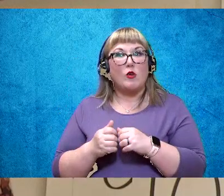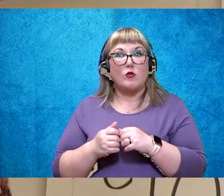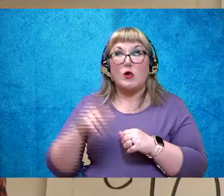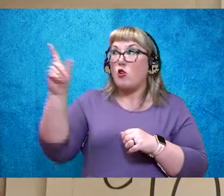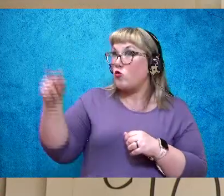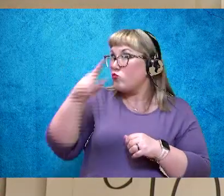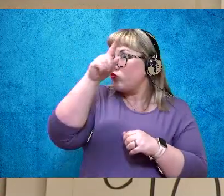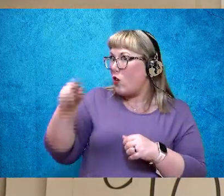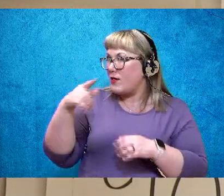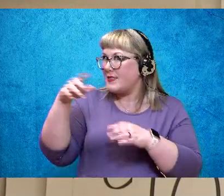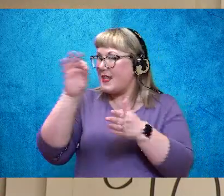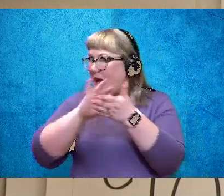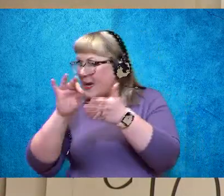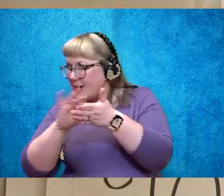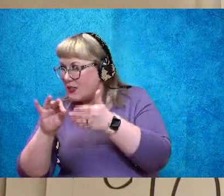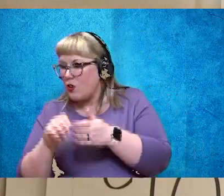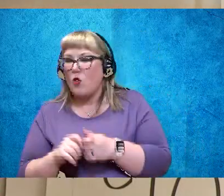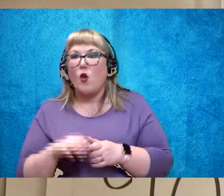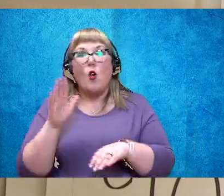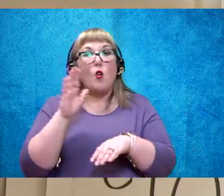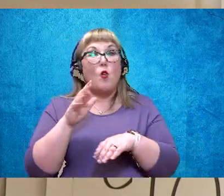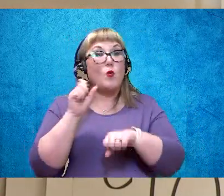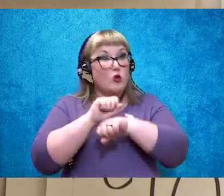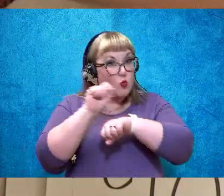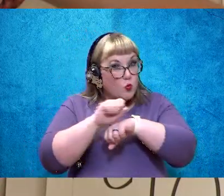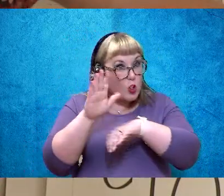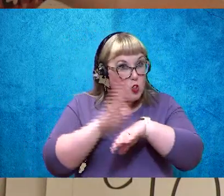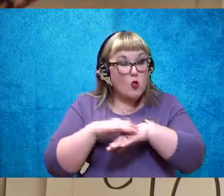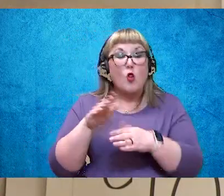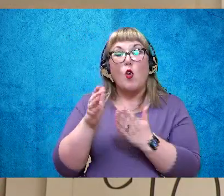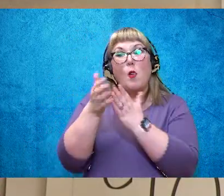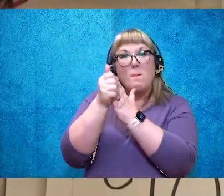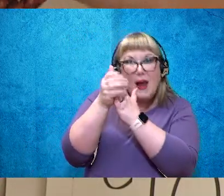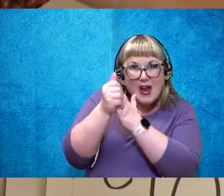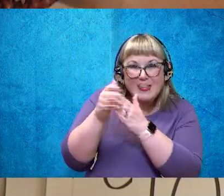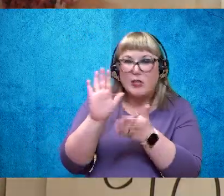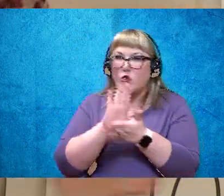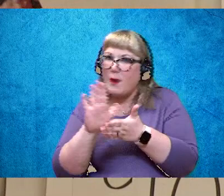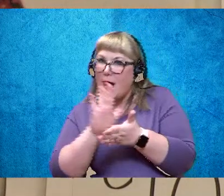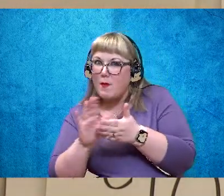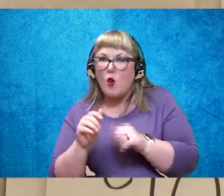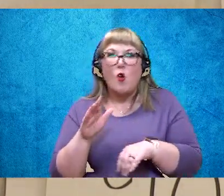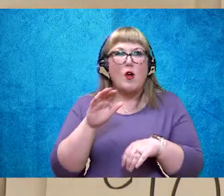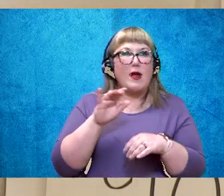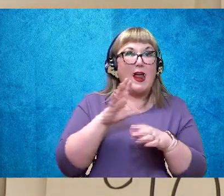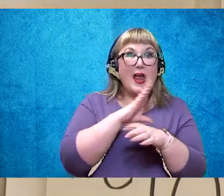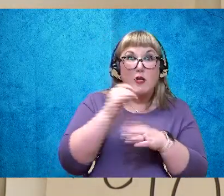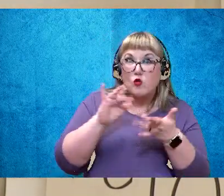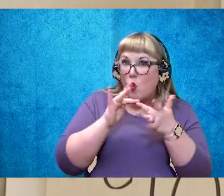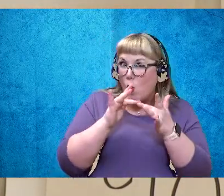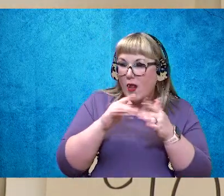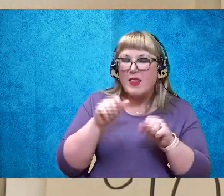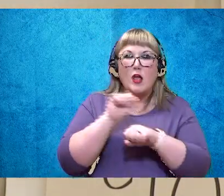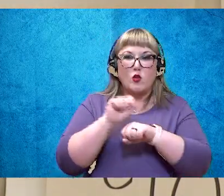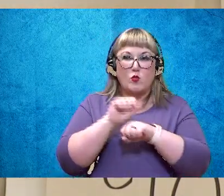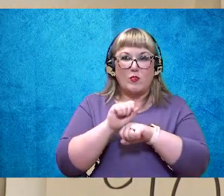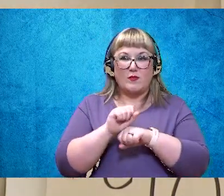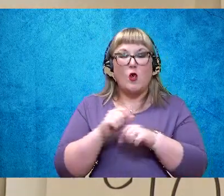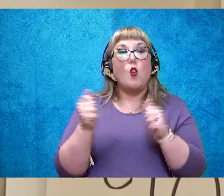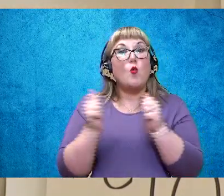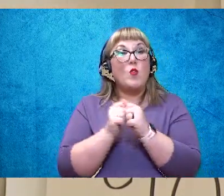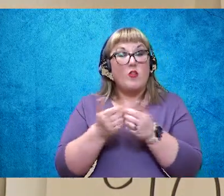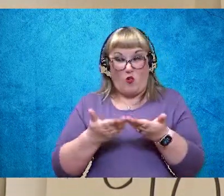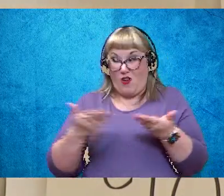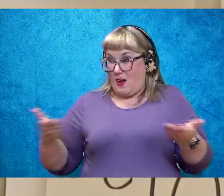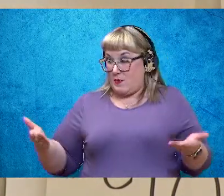and count when you're working on your packets and on your online work. But with your objects,